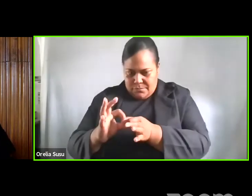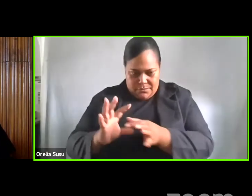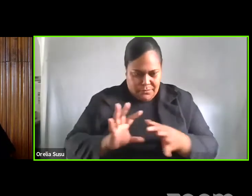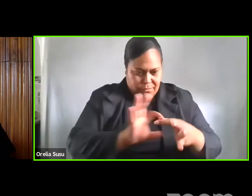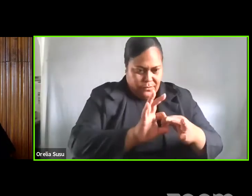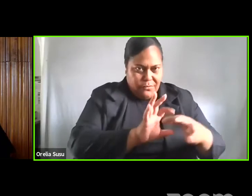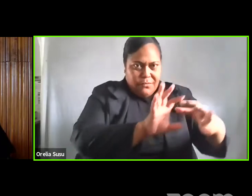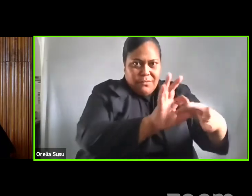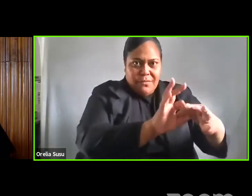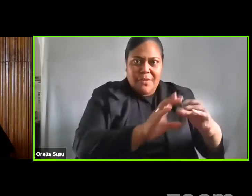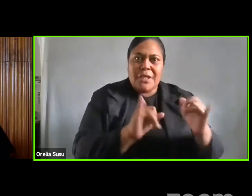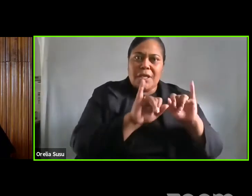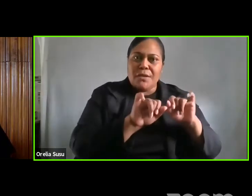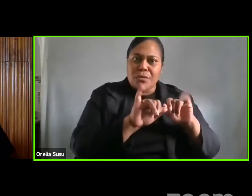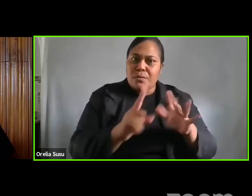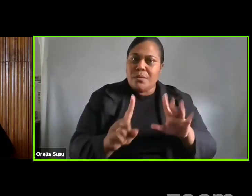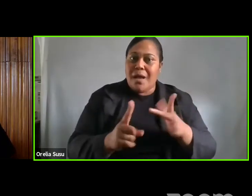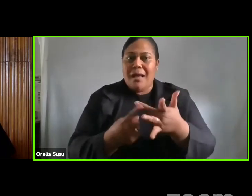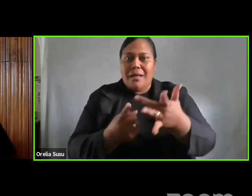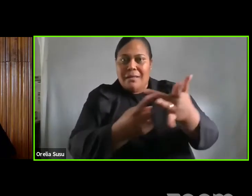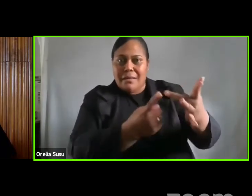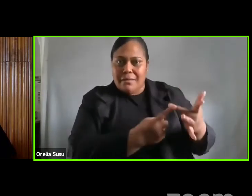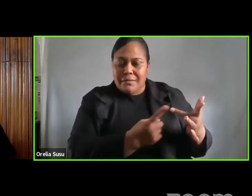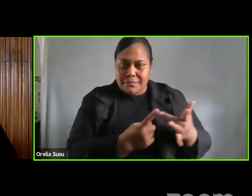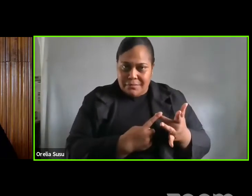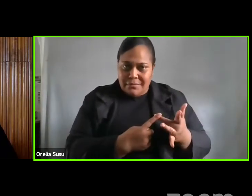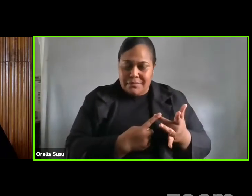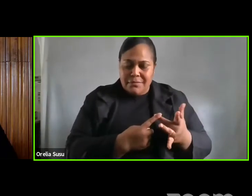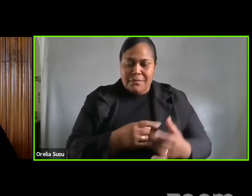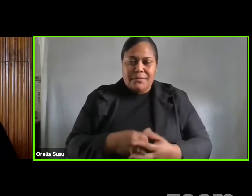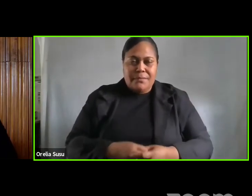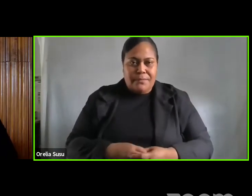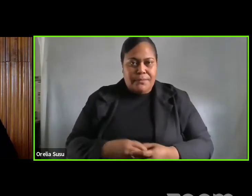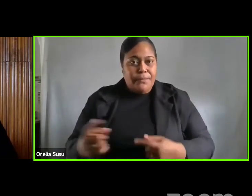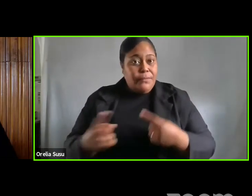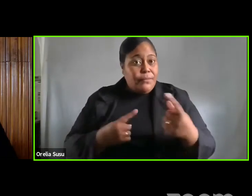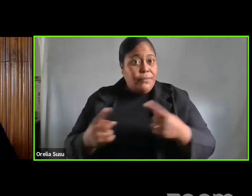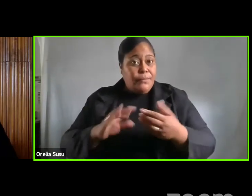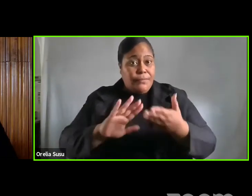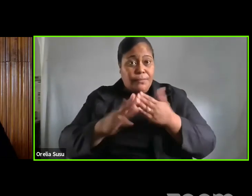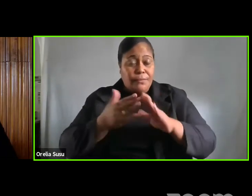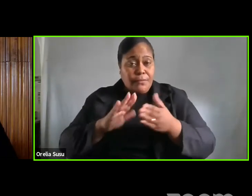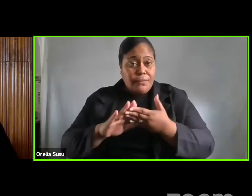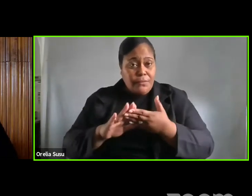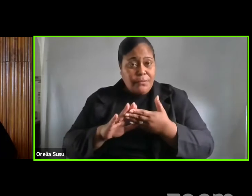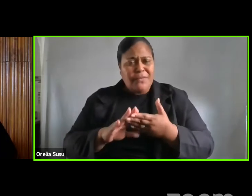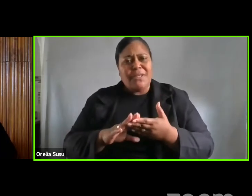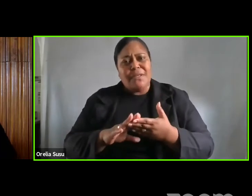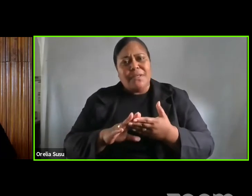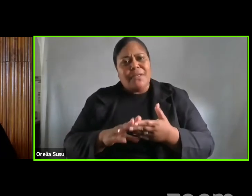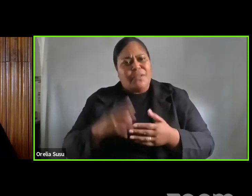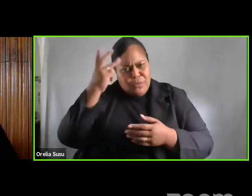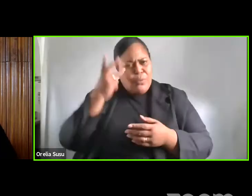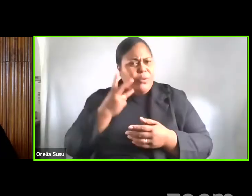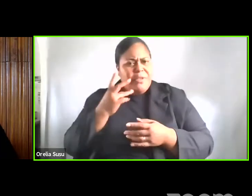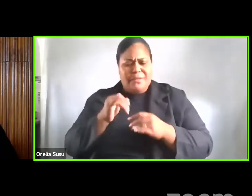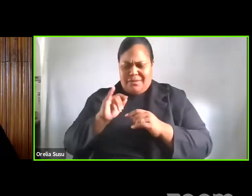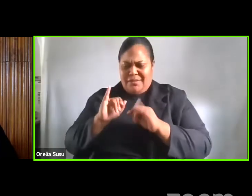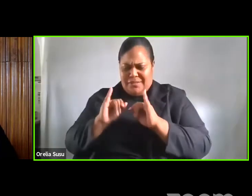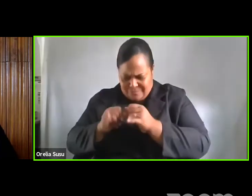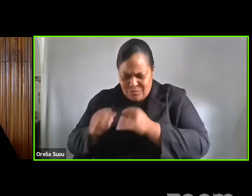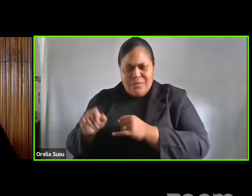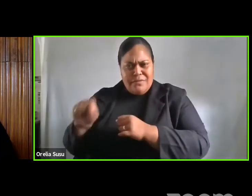on every every communities or every networks or even the people as individuals as women as the francis